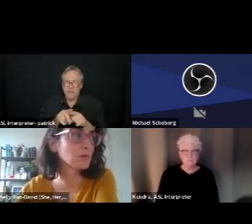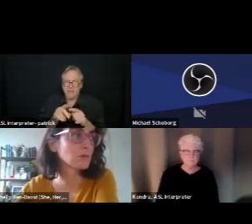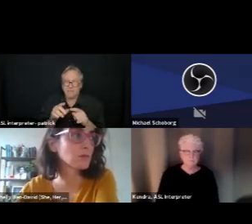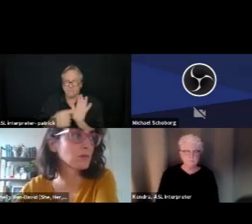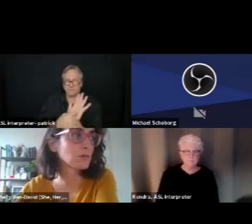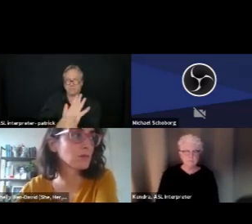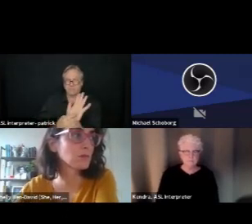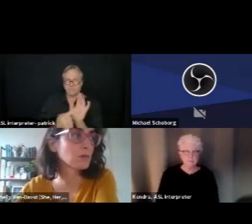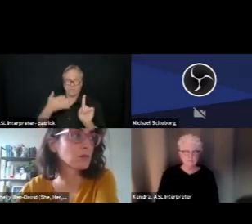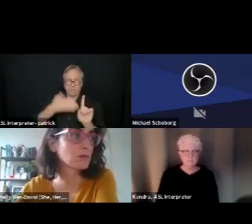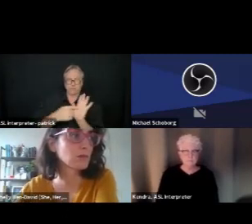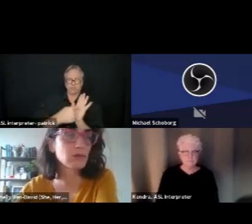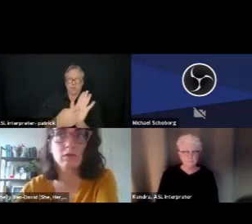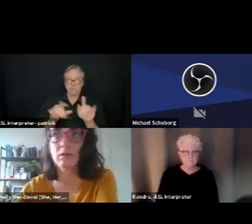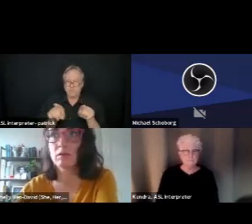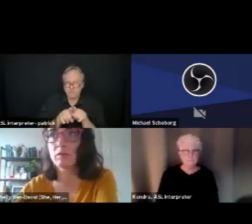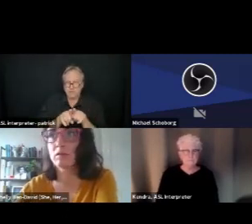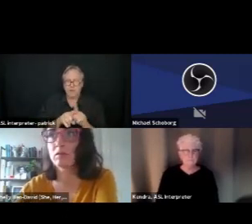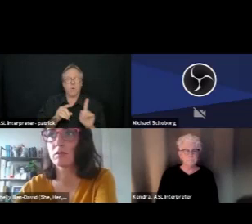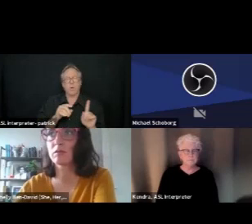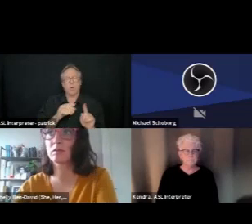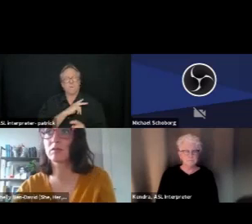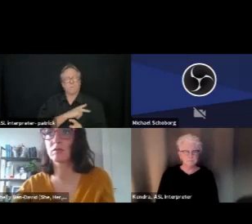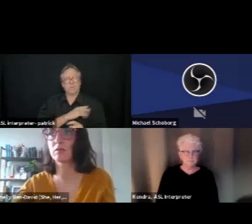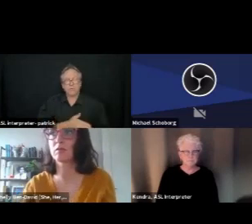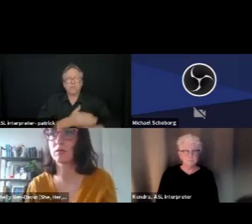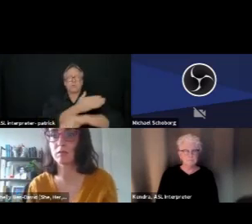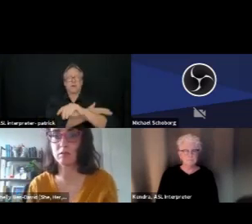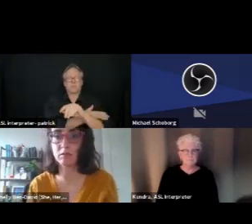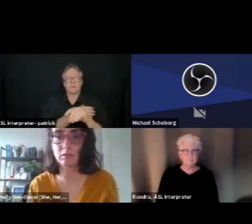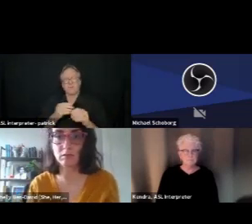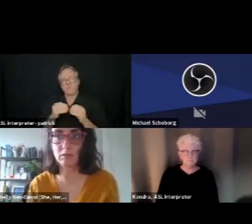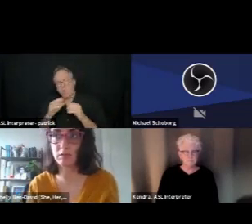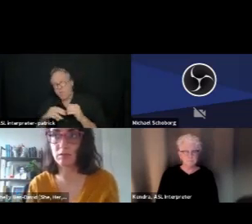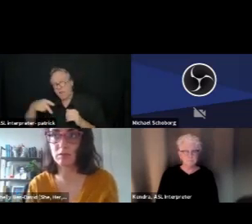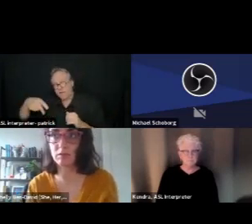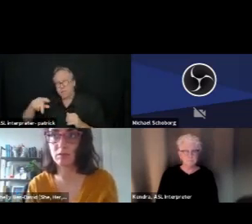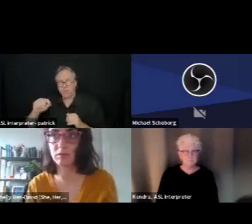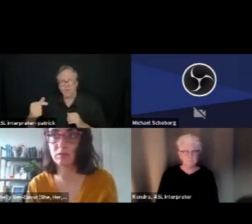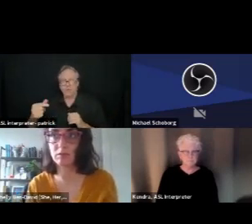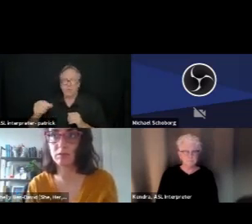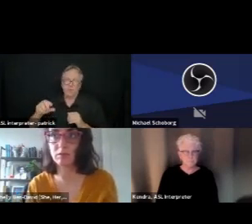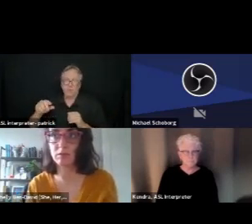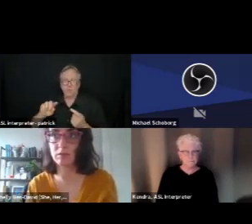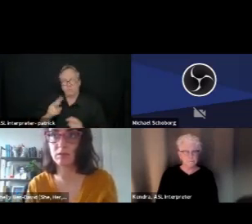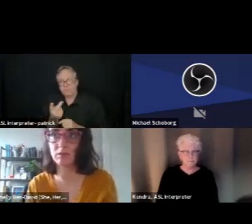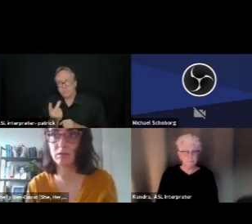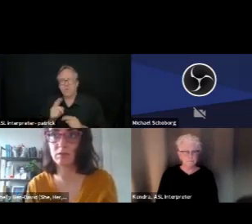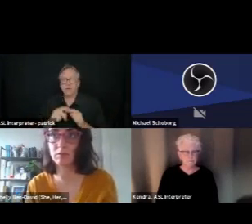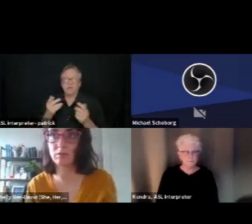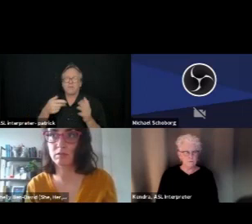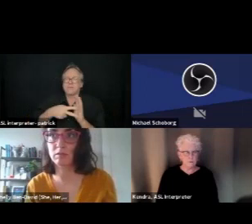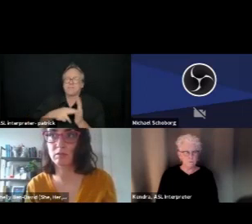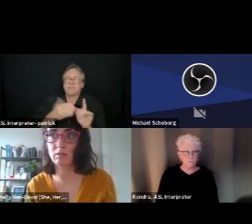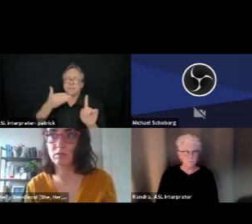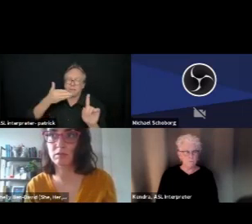like personal recovery depends on post-traumatic growth, or maybe the other way around. But you kind of just see people,